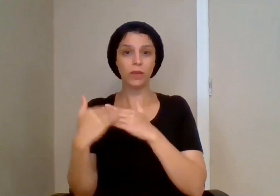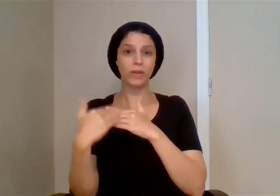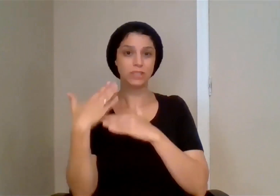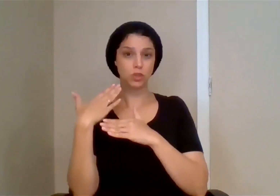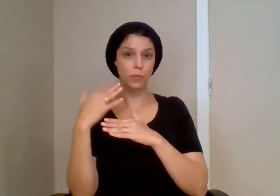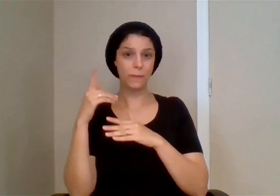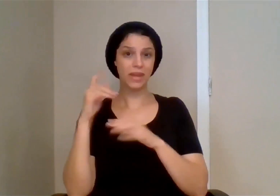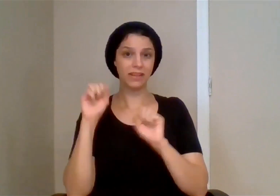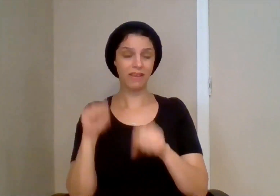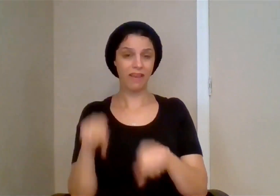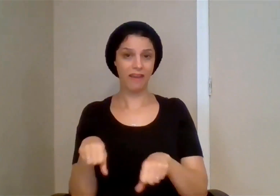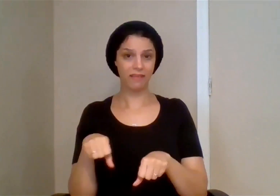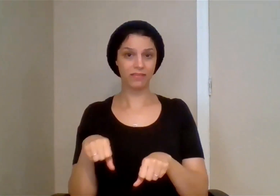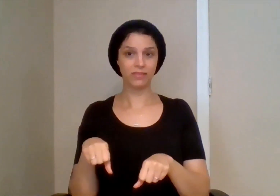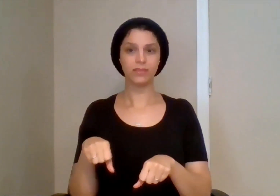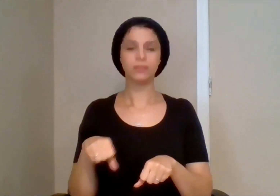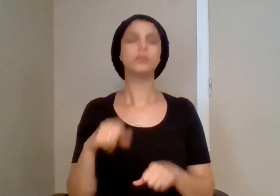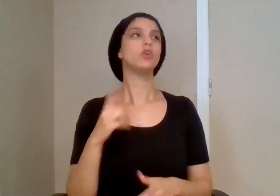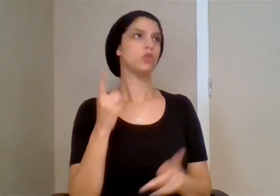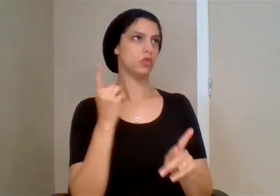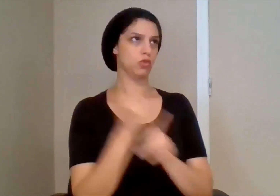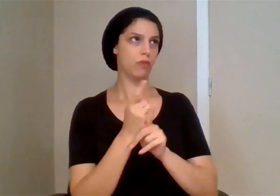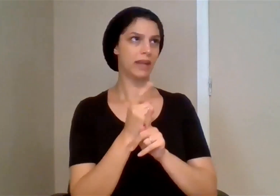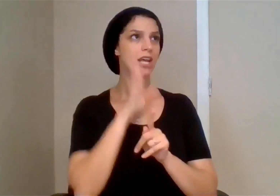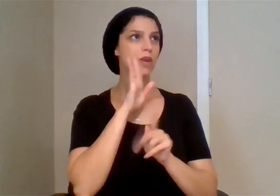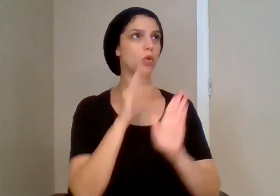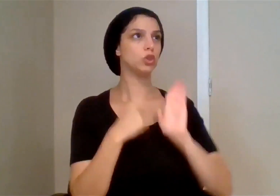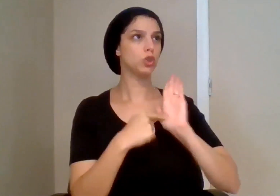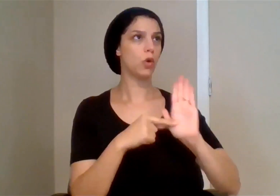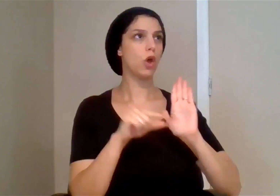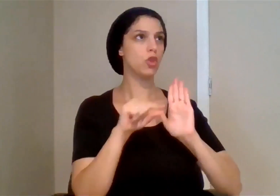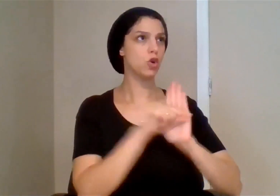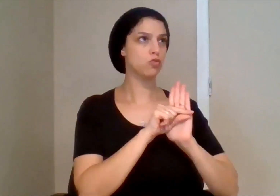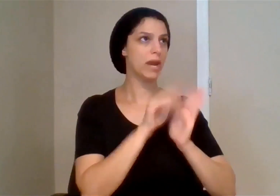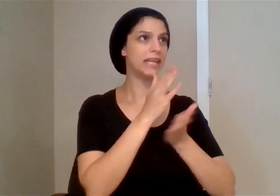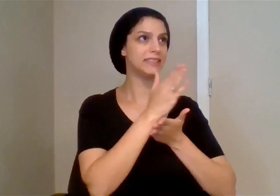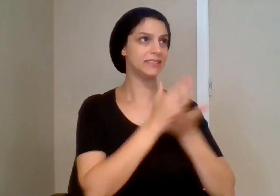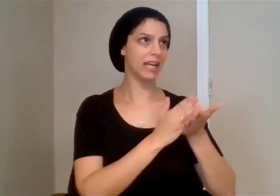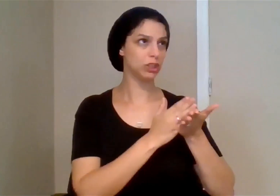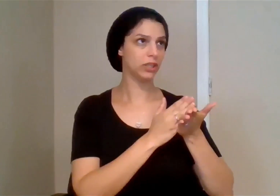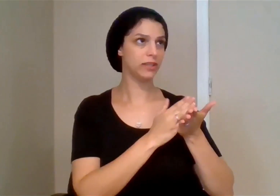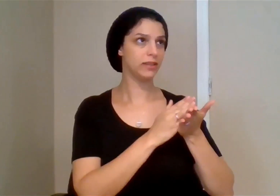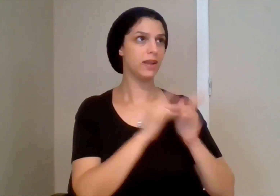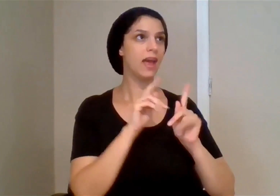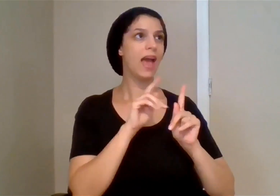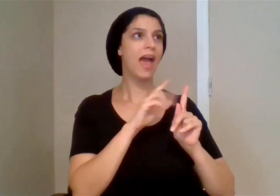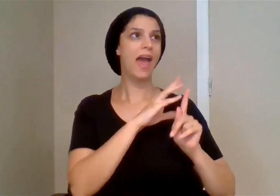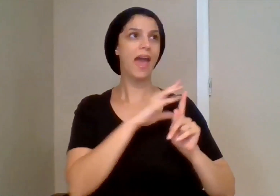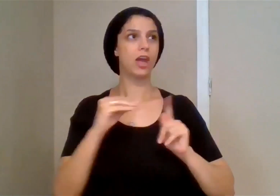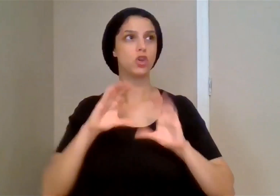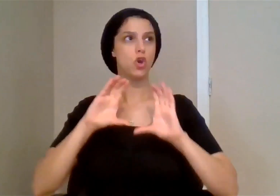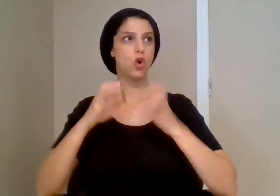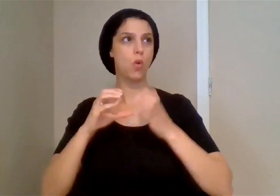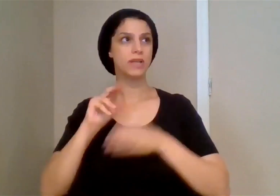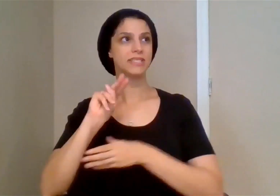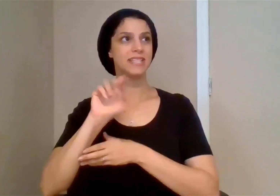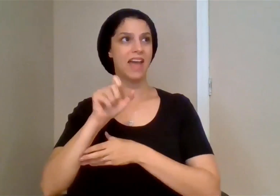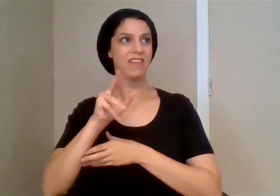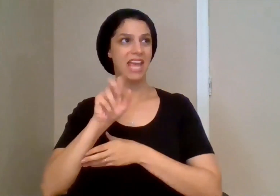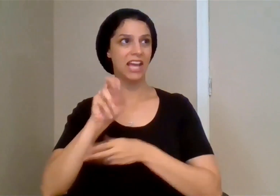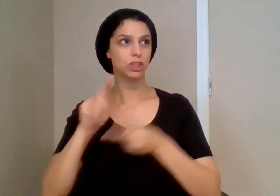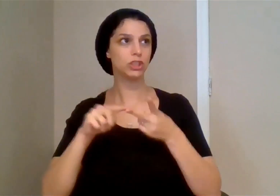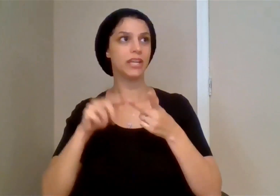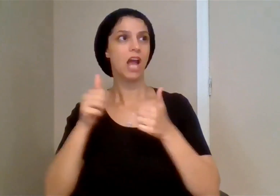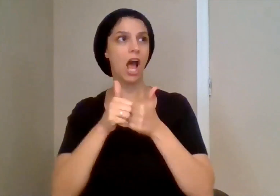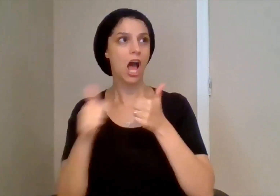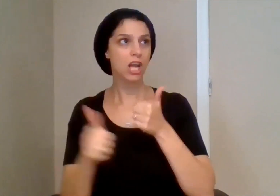Correct. Yep. It will just show you on the grade section in your course navigation under the assignment name that